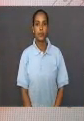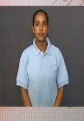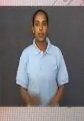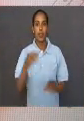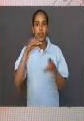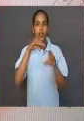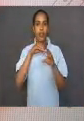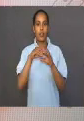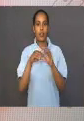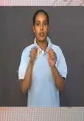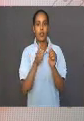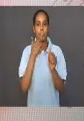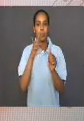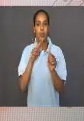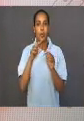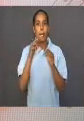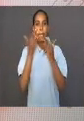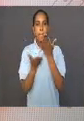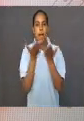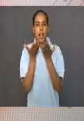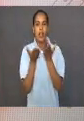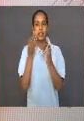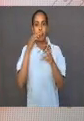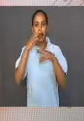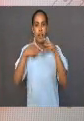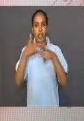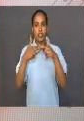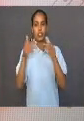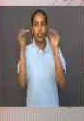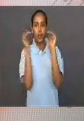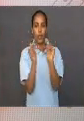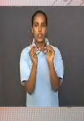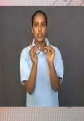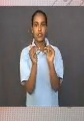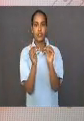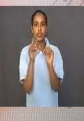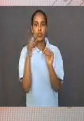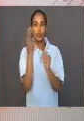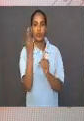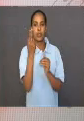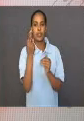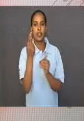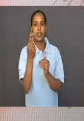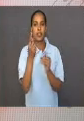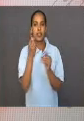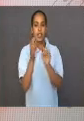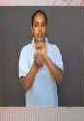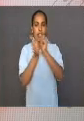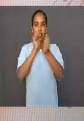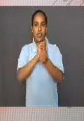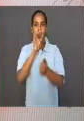In order to balance a reaction equation using the change